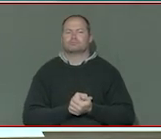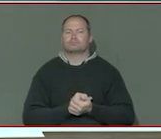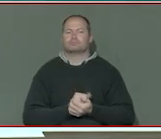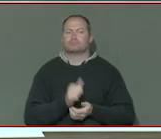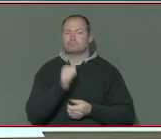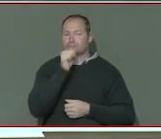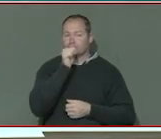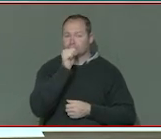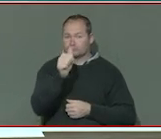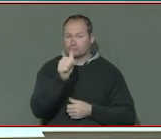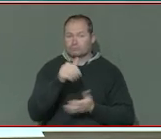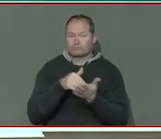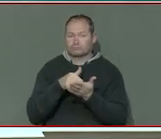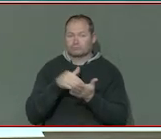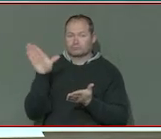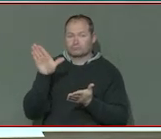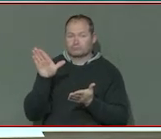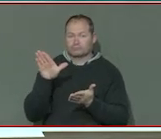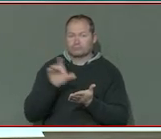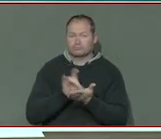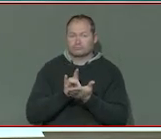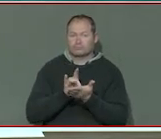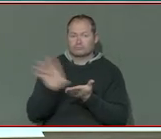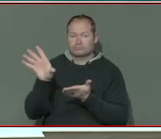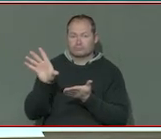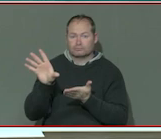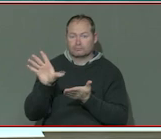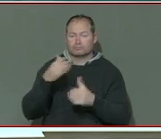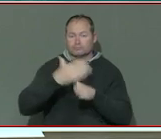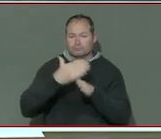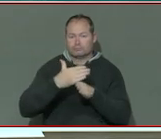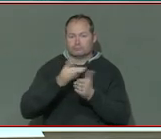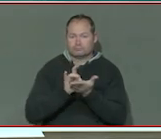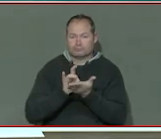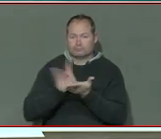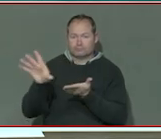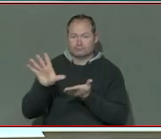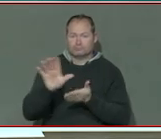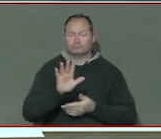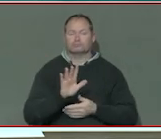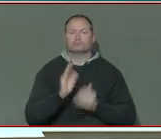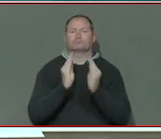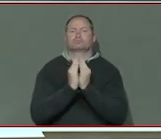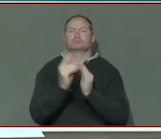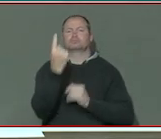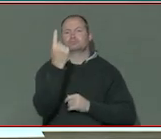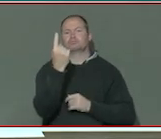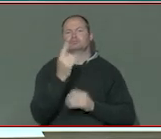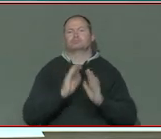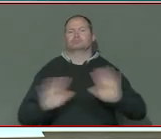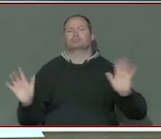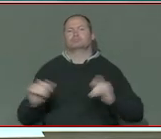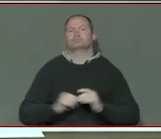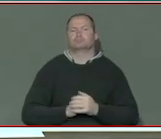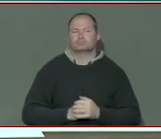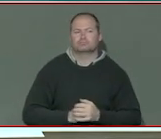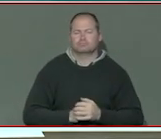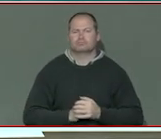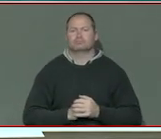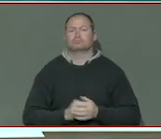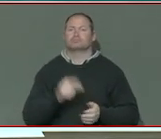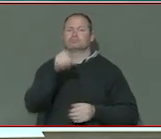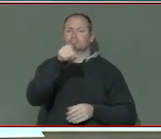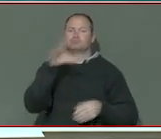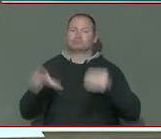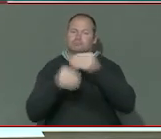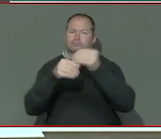be firing. Firing. All right. So that will be 1 mark, only 1 mark. You must say a little, especially